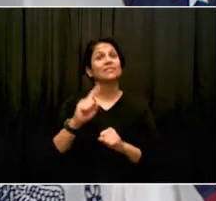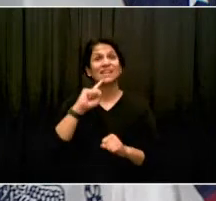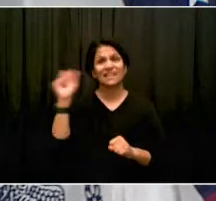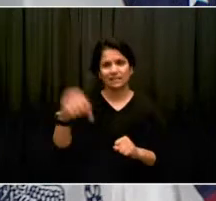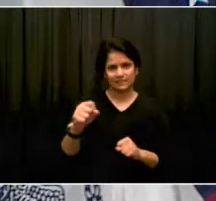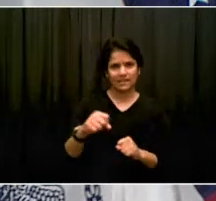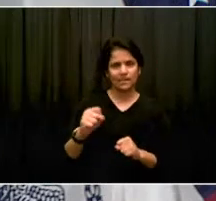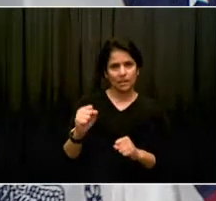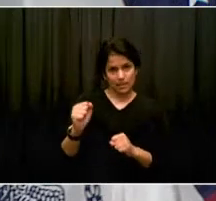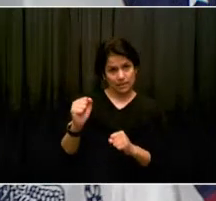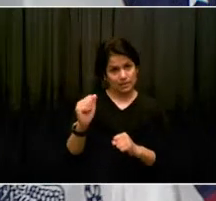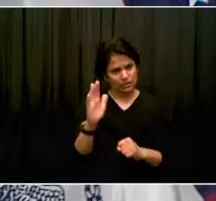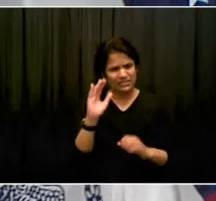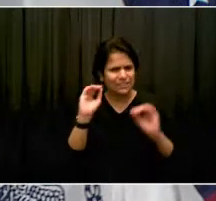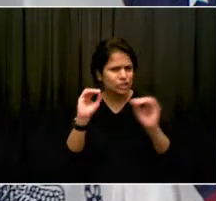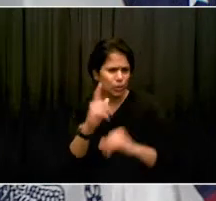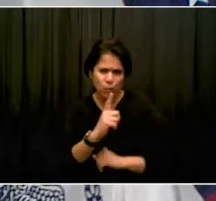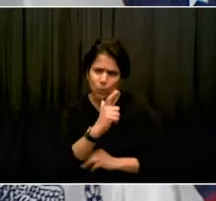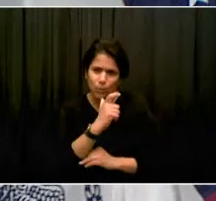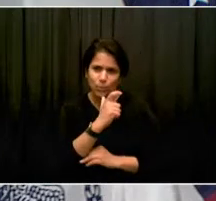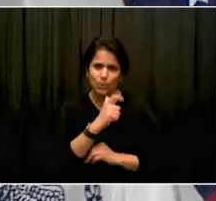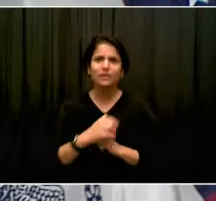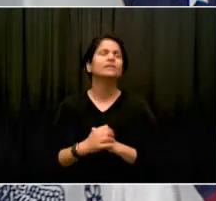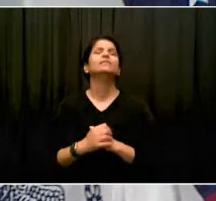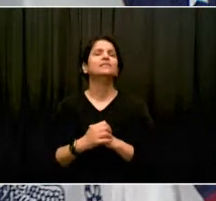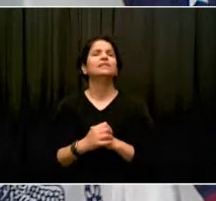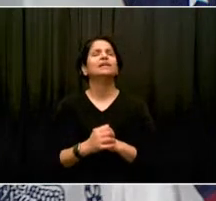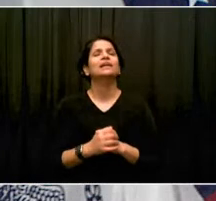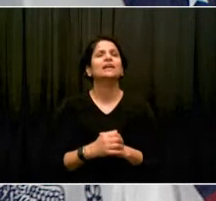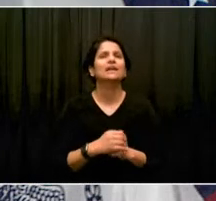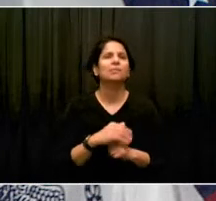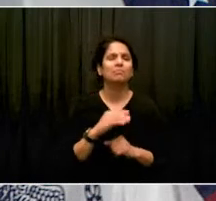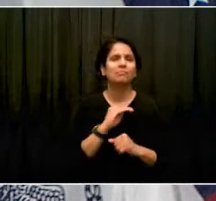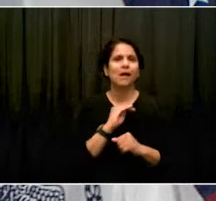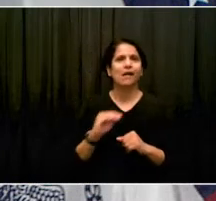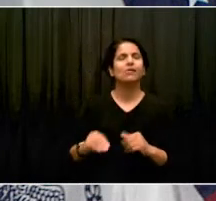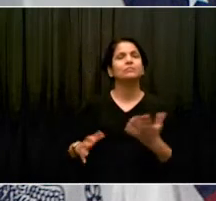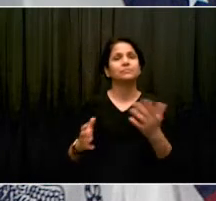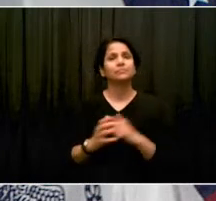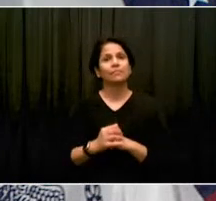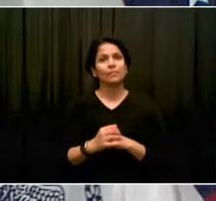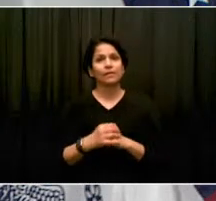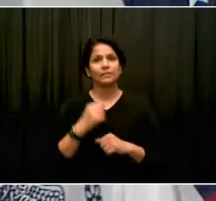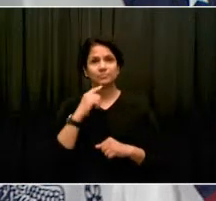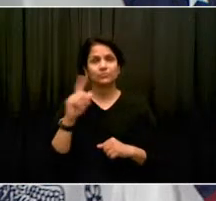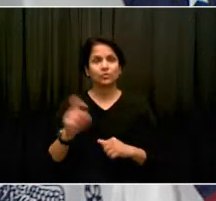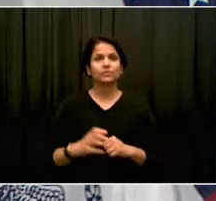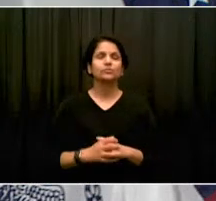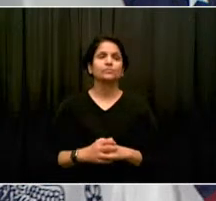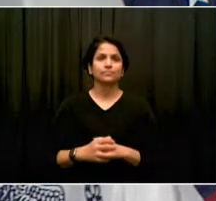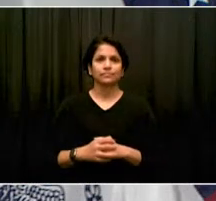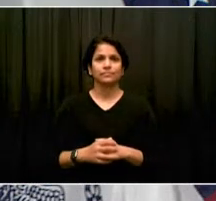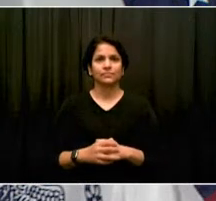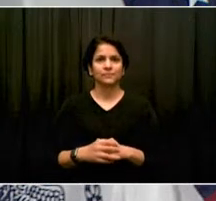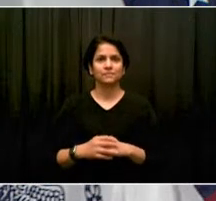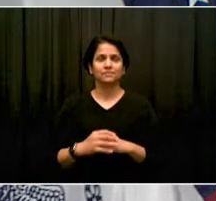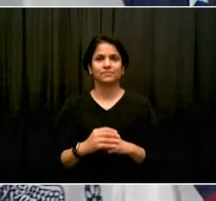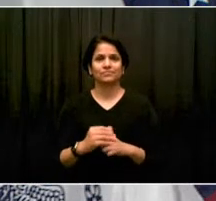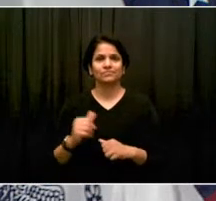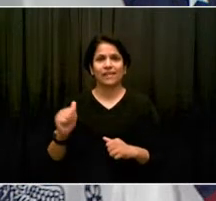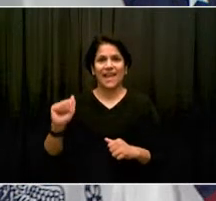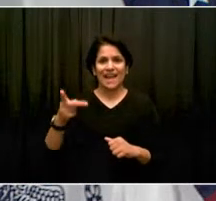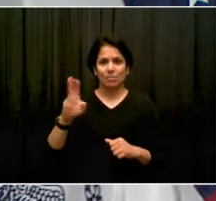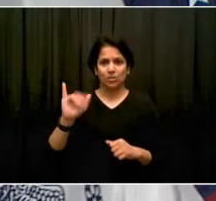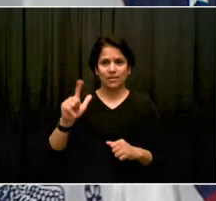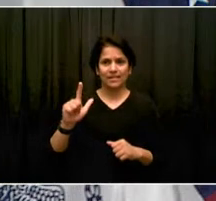question for sure. I'm going to lean on the fact that it's April 29th and, opening day of school is after Labor Day, obviously. But